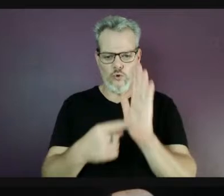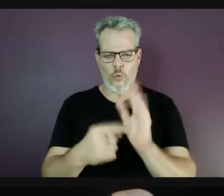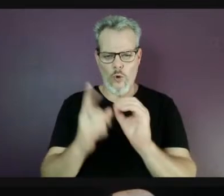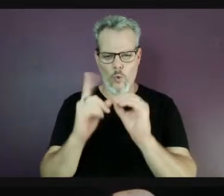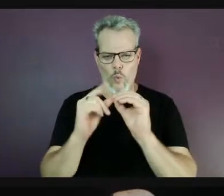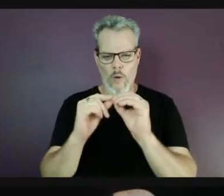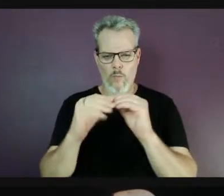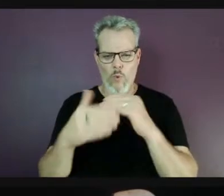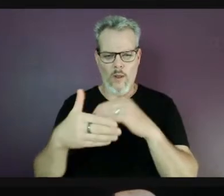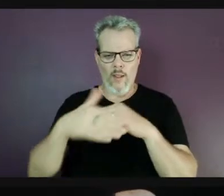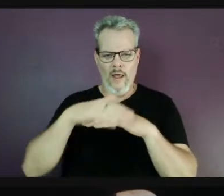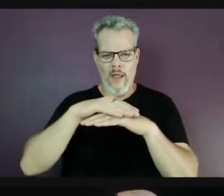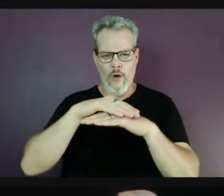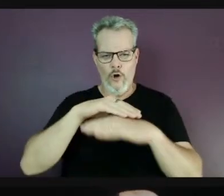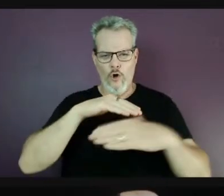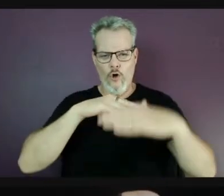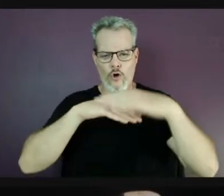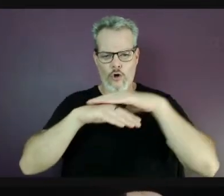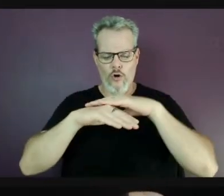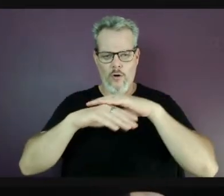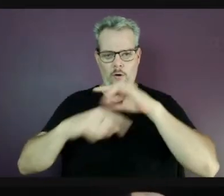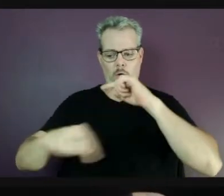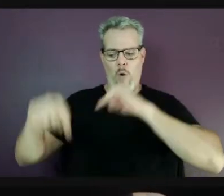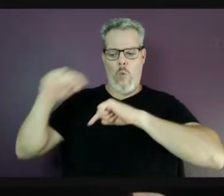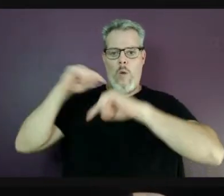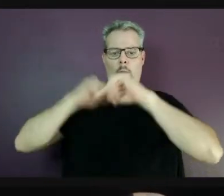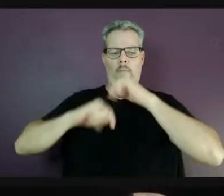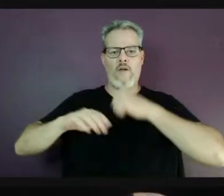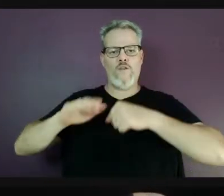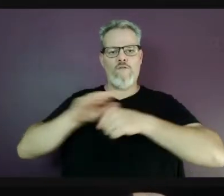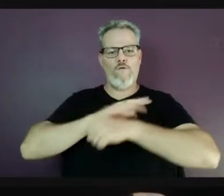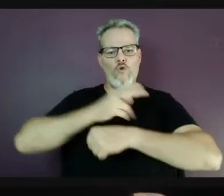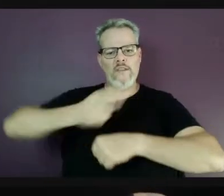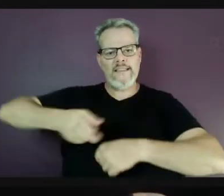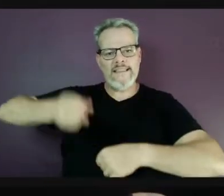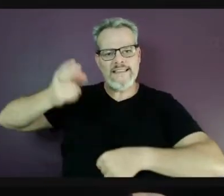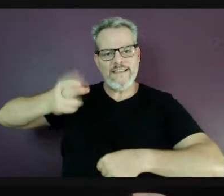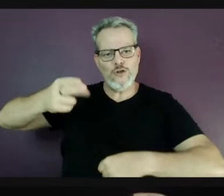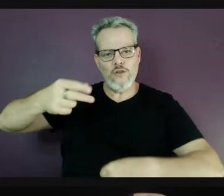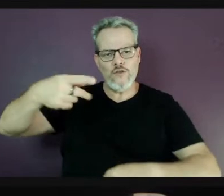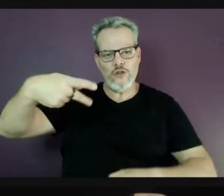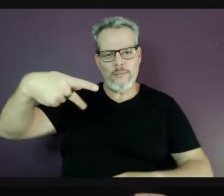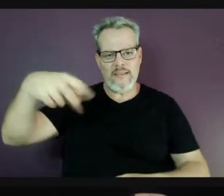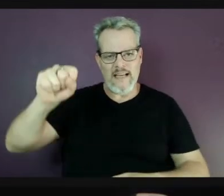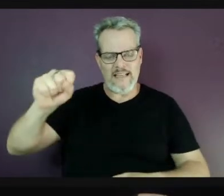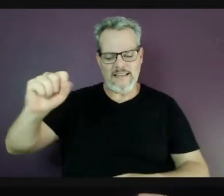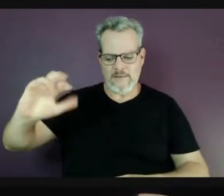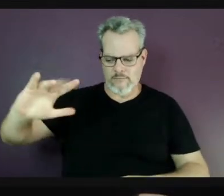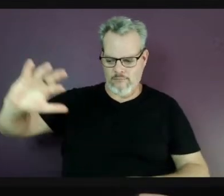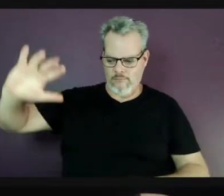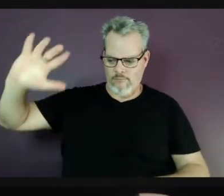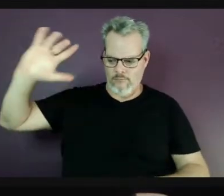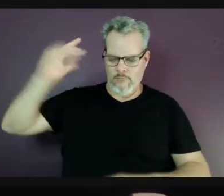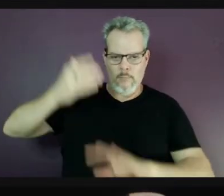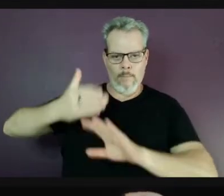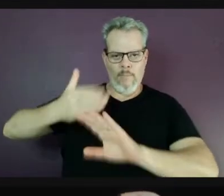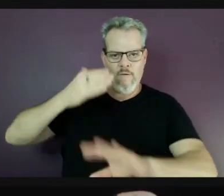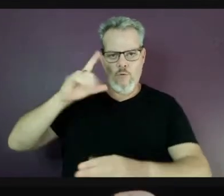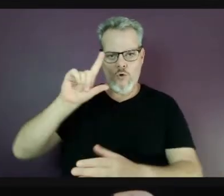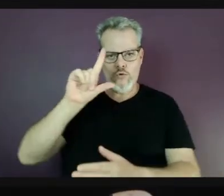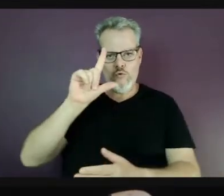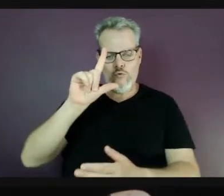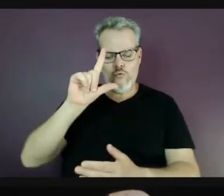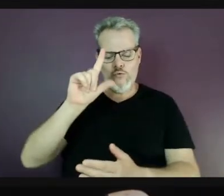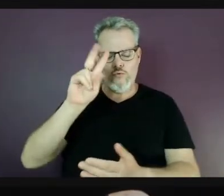layer. This is going back to the whole history of GPS at Wikahuna back to the year pre-2000,